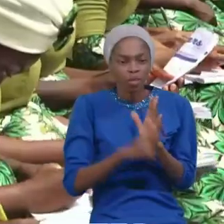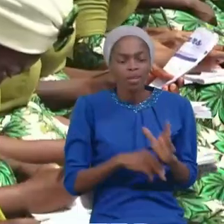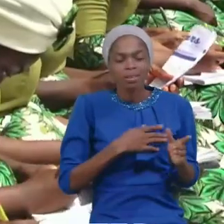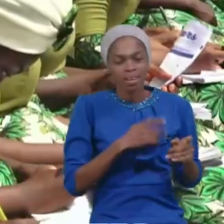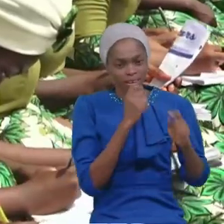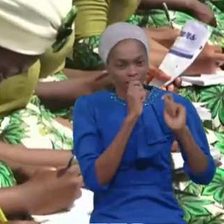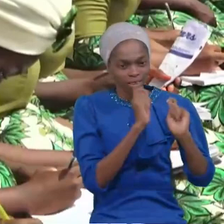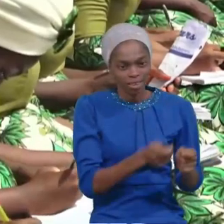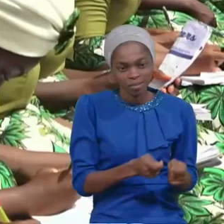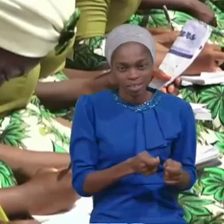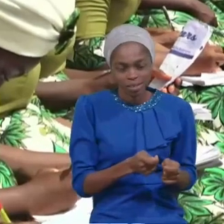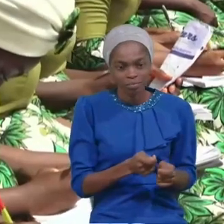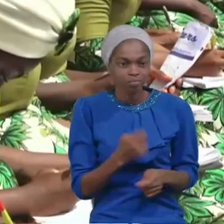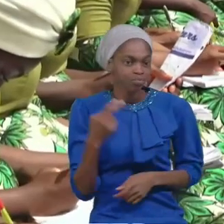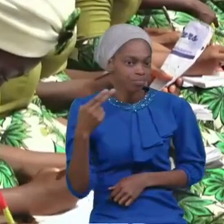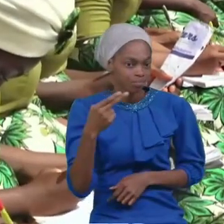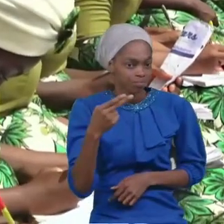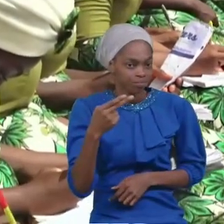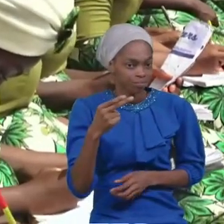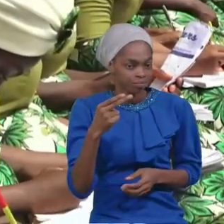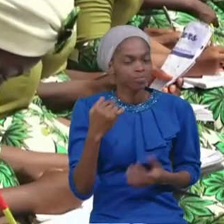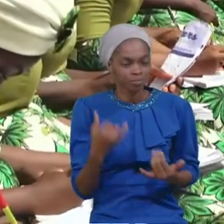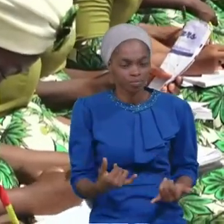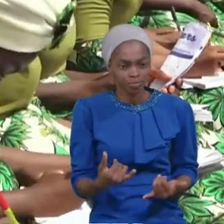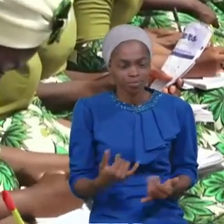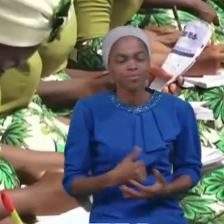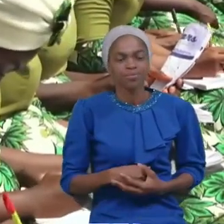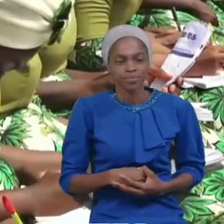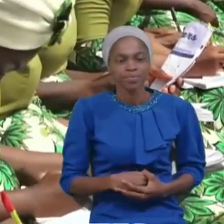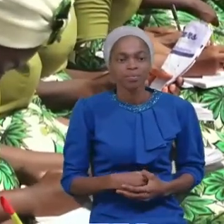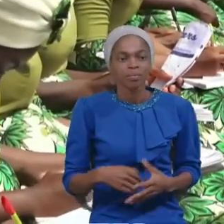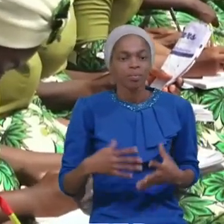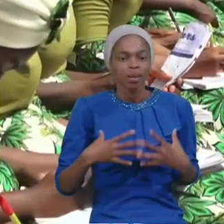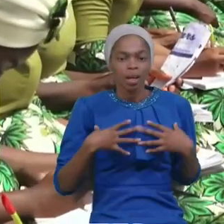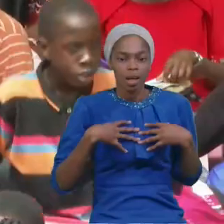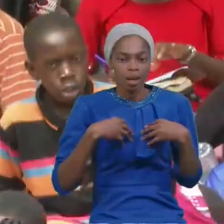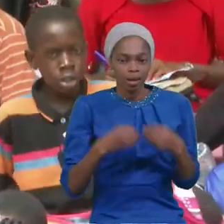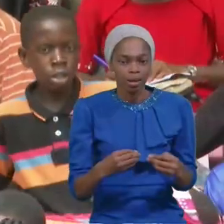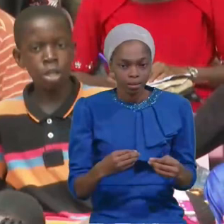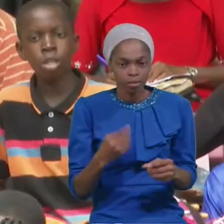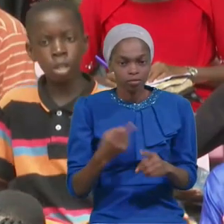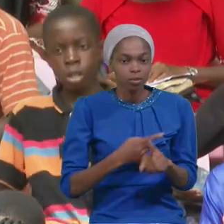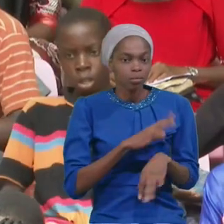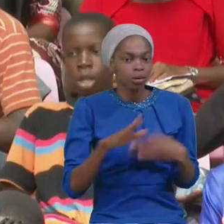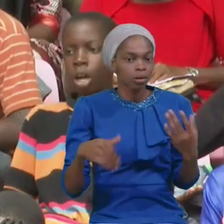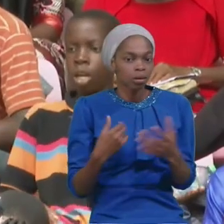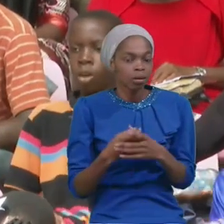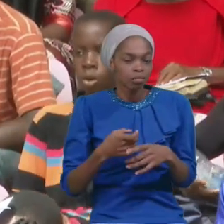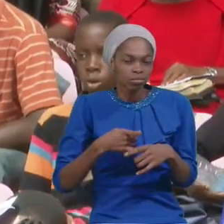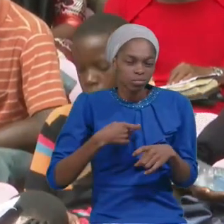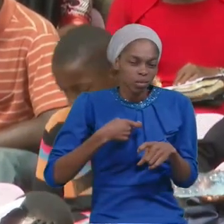of all hurts by the healer. Healed of